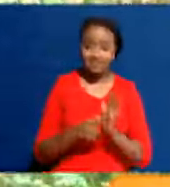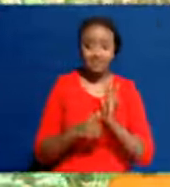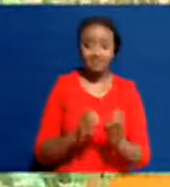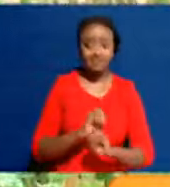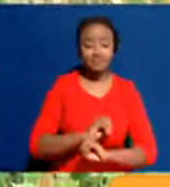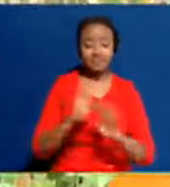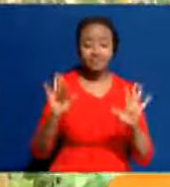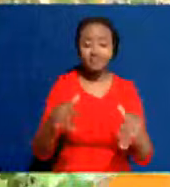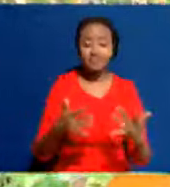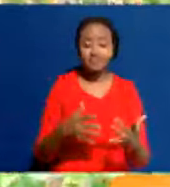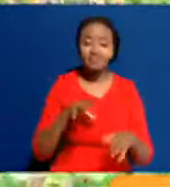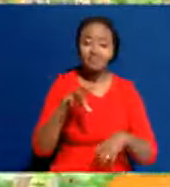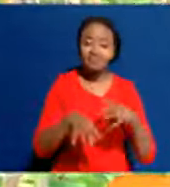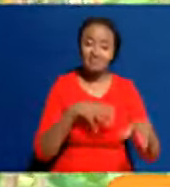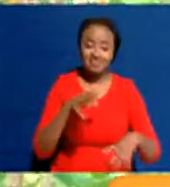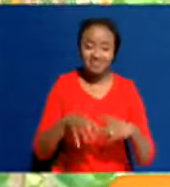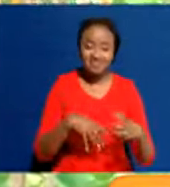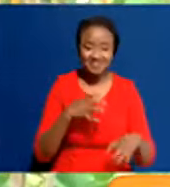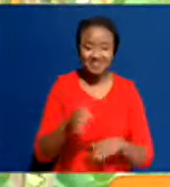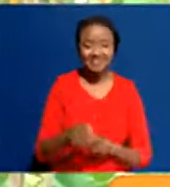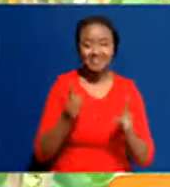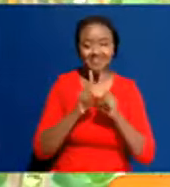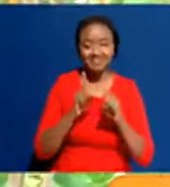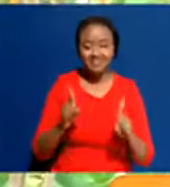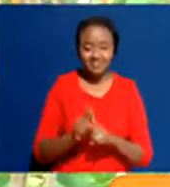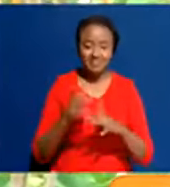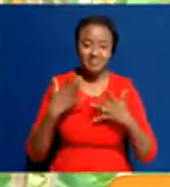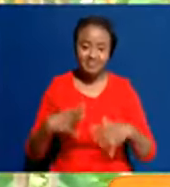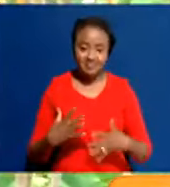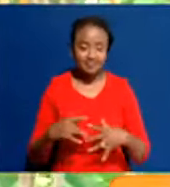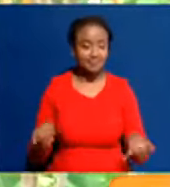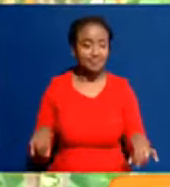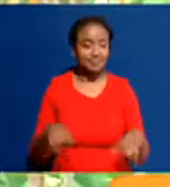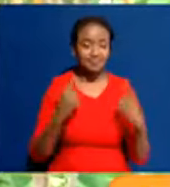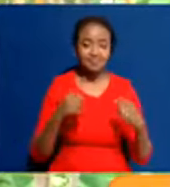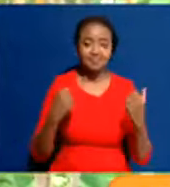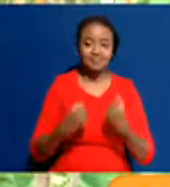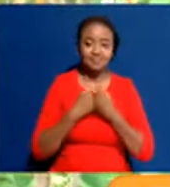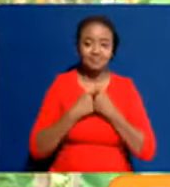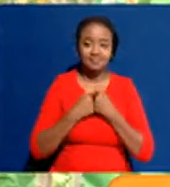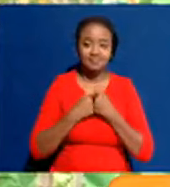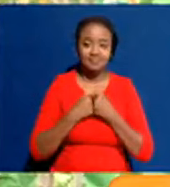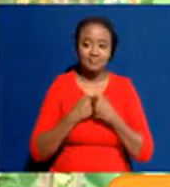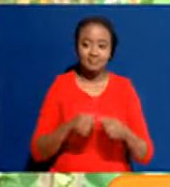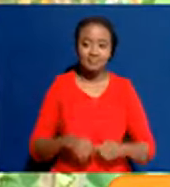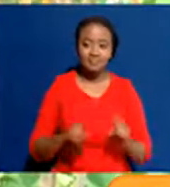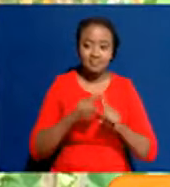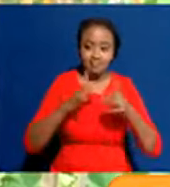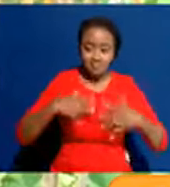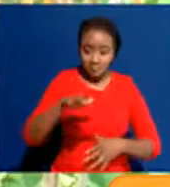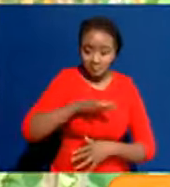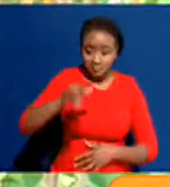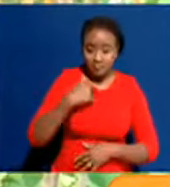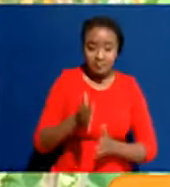in Limtidi area of Koru. And with the government having put in place strategies to ensure food security, residents are now appealing